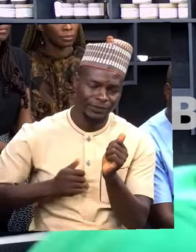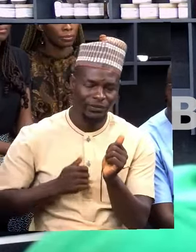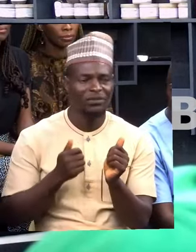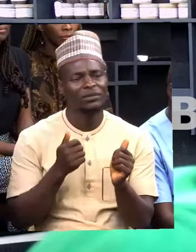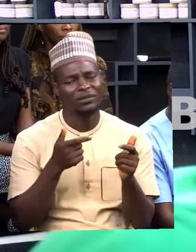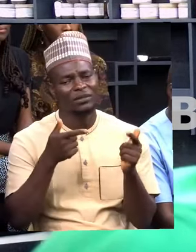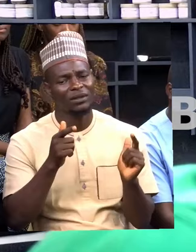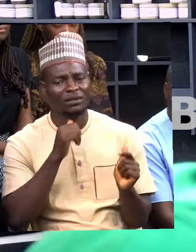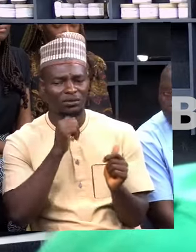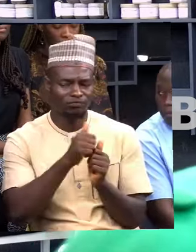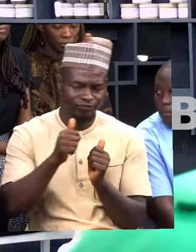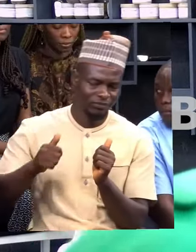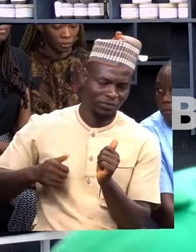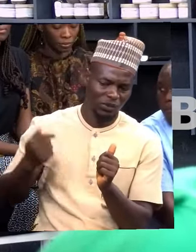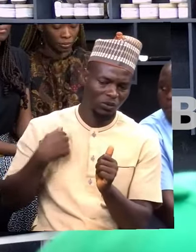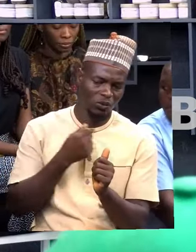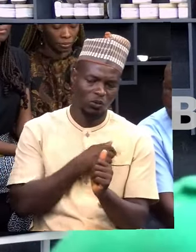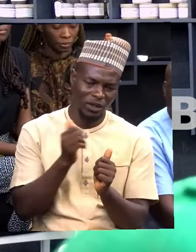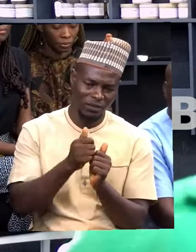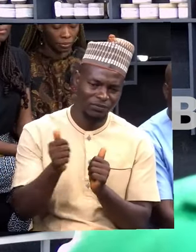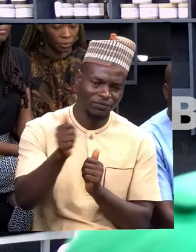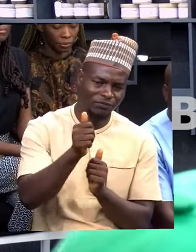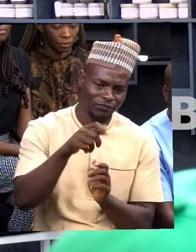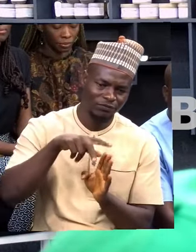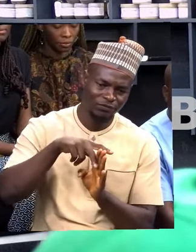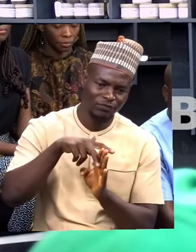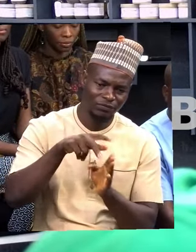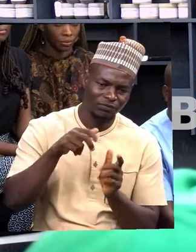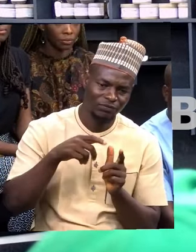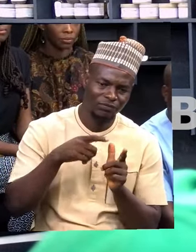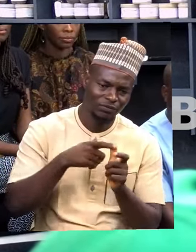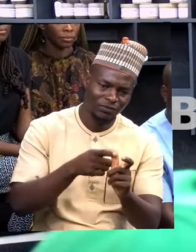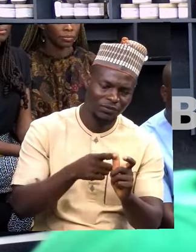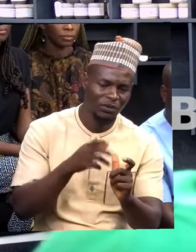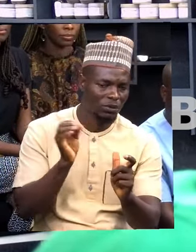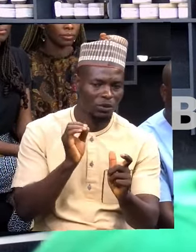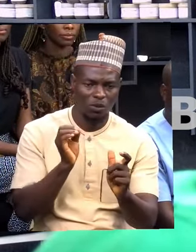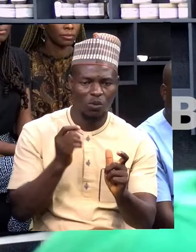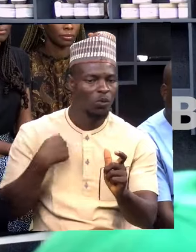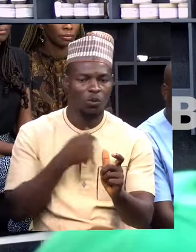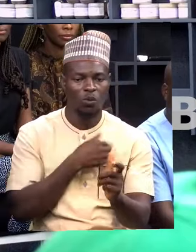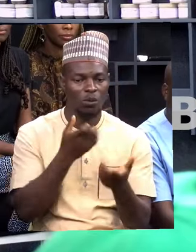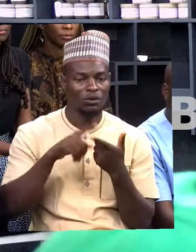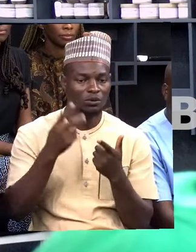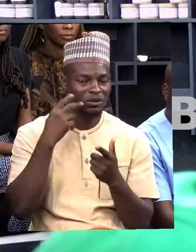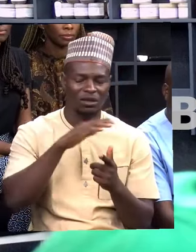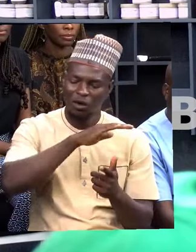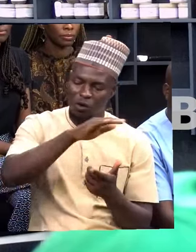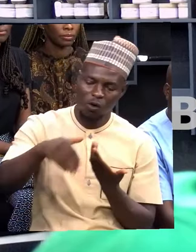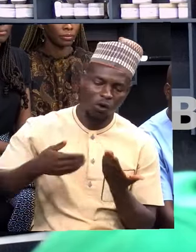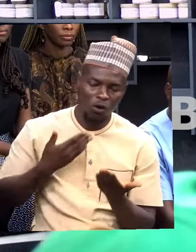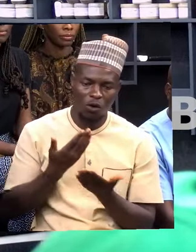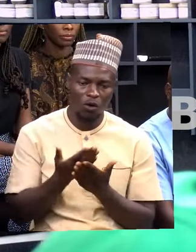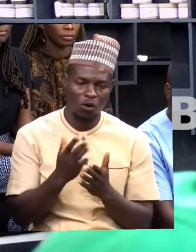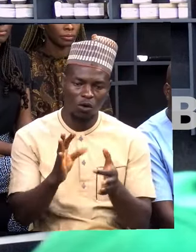Make them not there for our back, or we go they run forward. No. So we won't talk say how all of us go join our hand